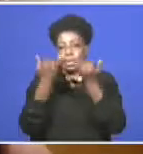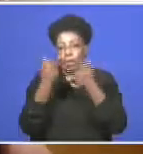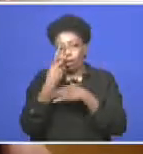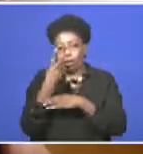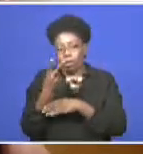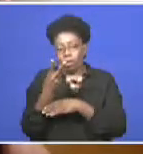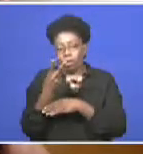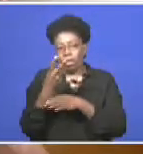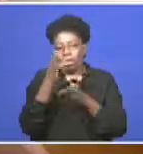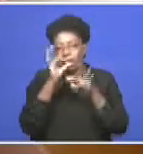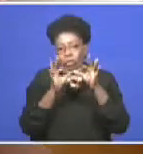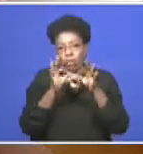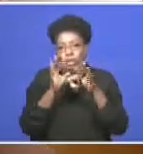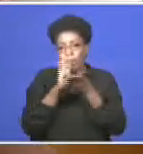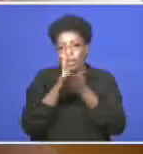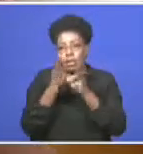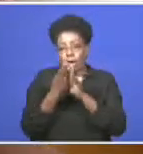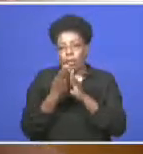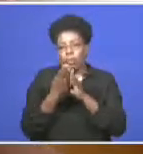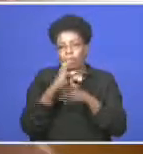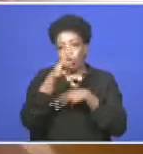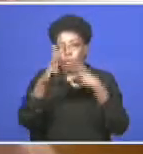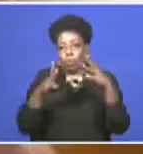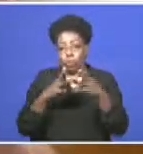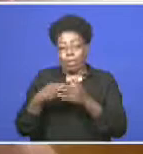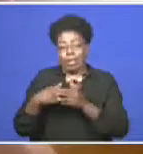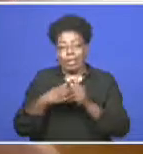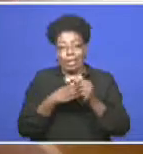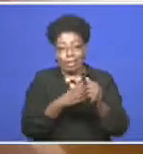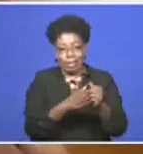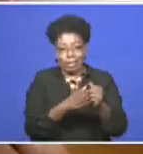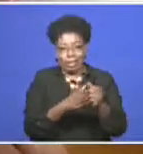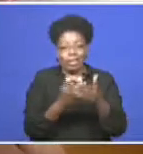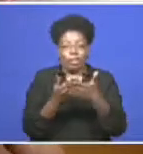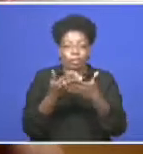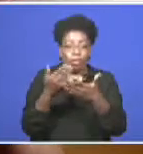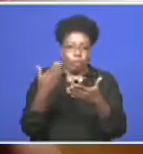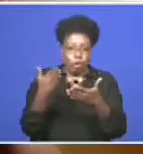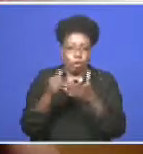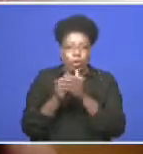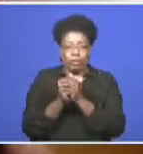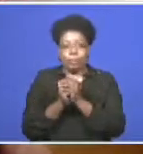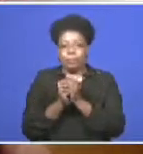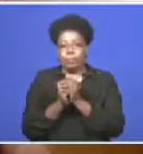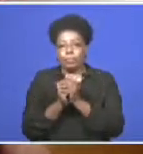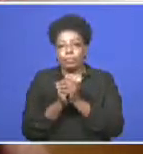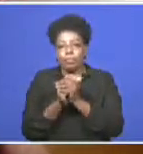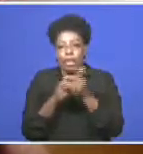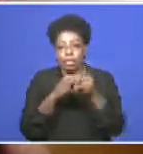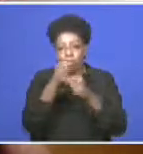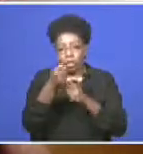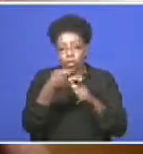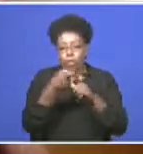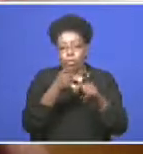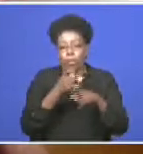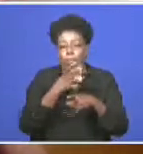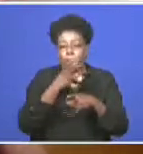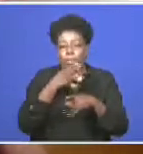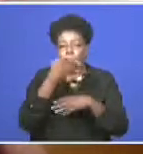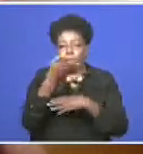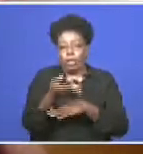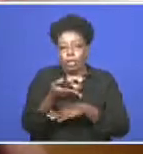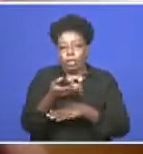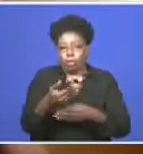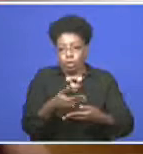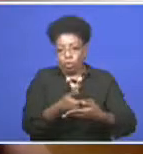can become once again the world leader. The Bahamas was once the world leader in vertical transmission or mother-to-child transmission of